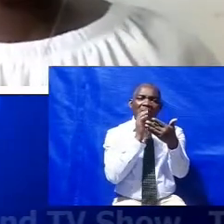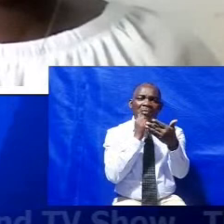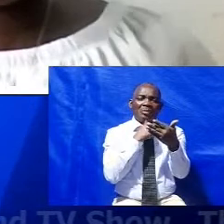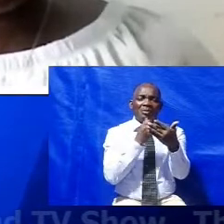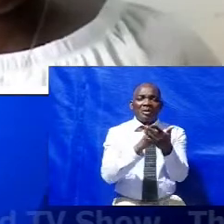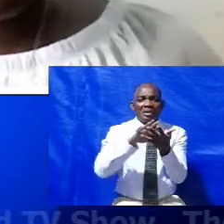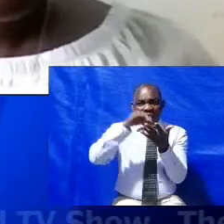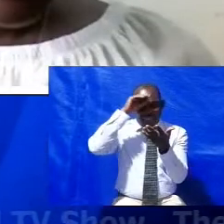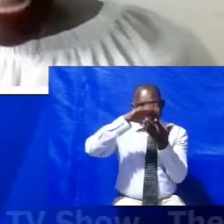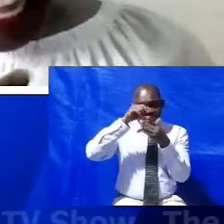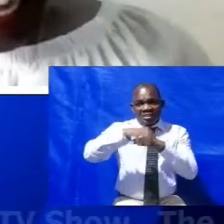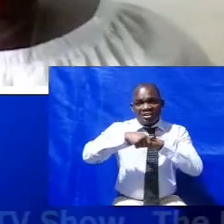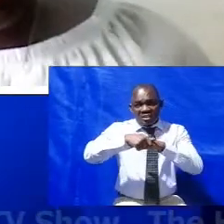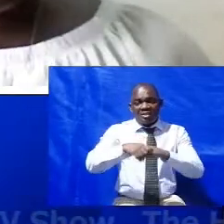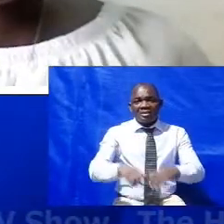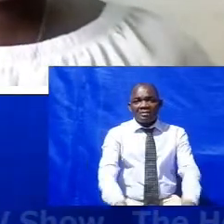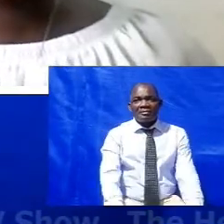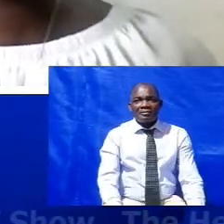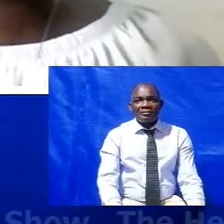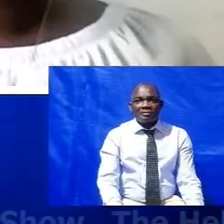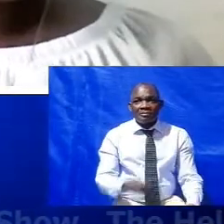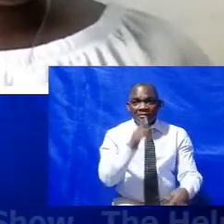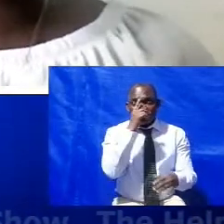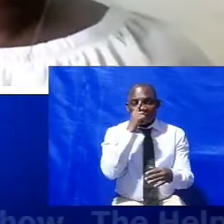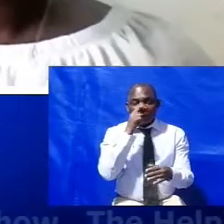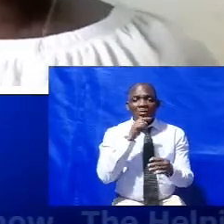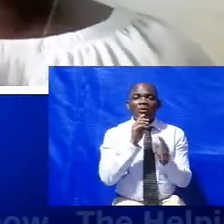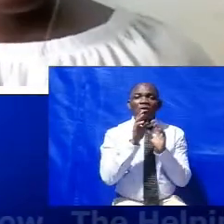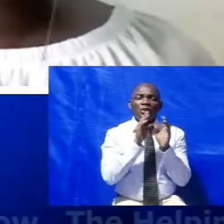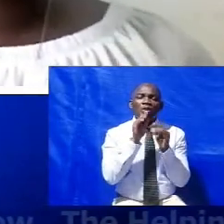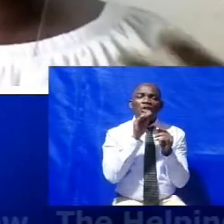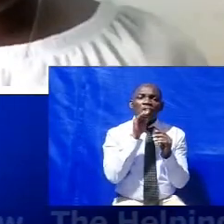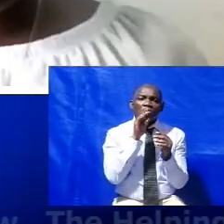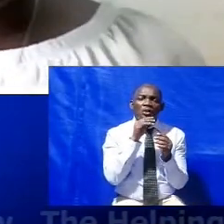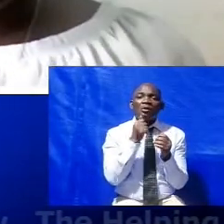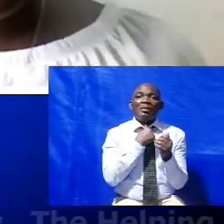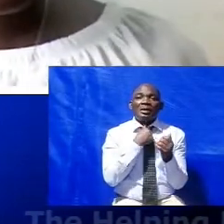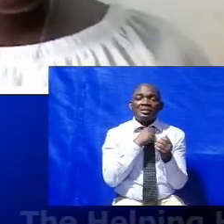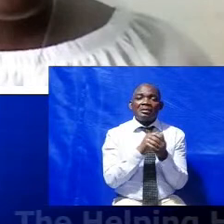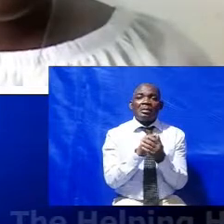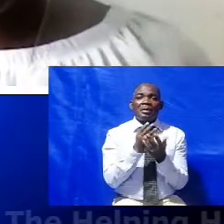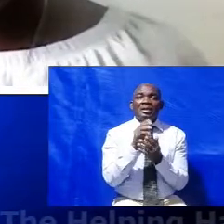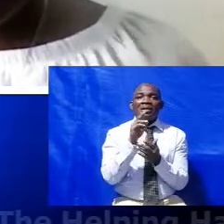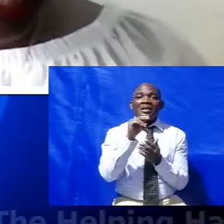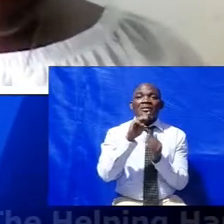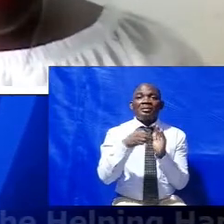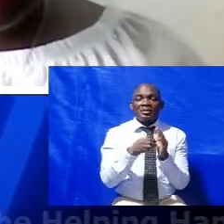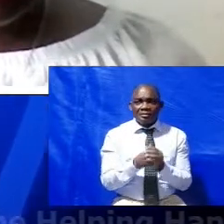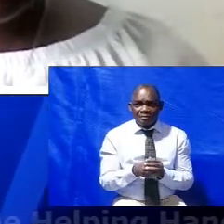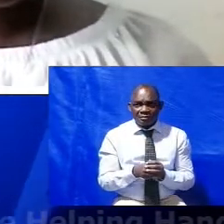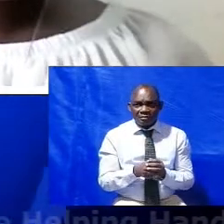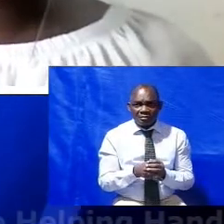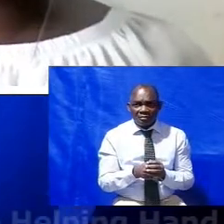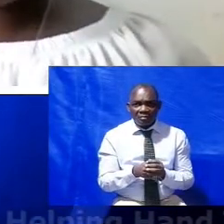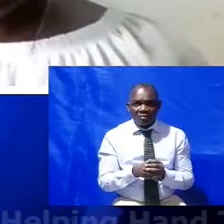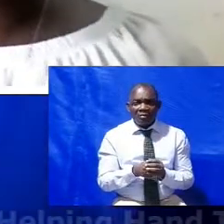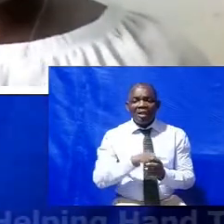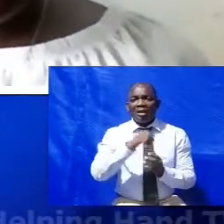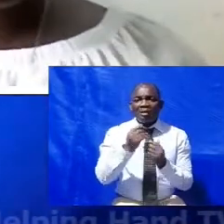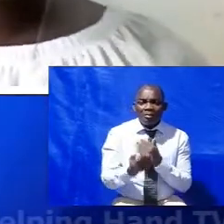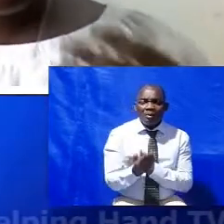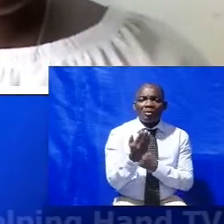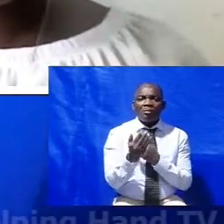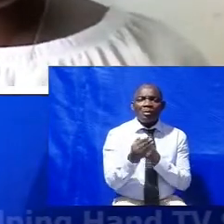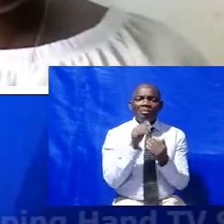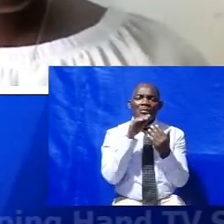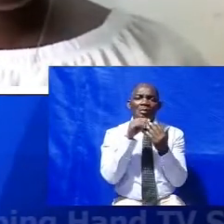today? How is it going? And I would talk and talk and talk for like 30 minutes. Wow. And I did